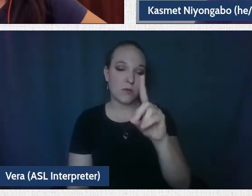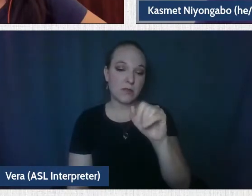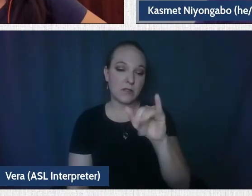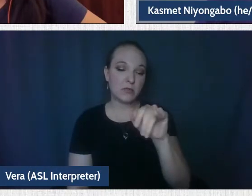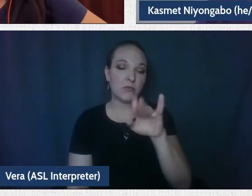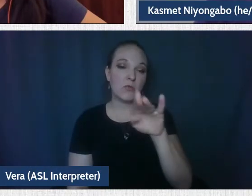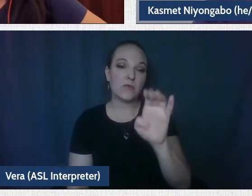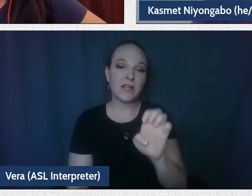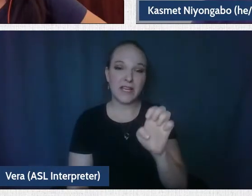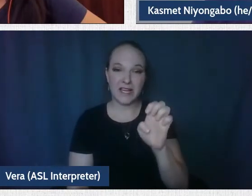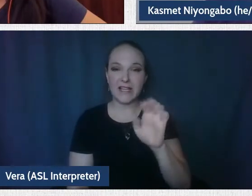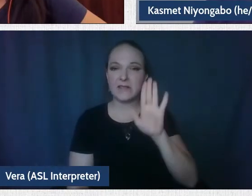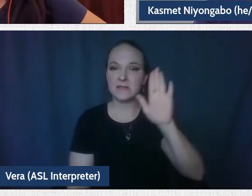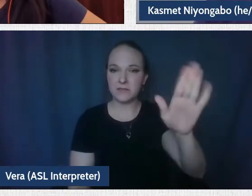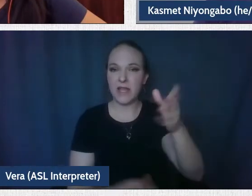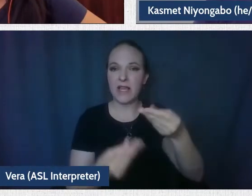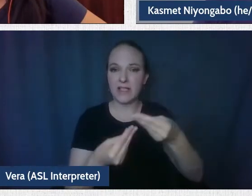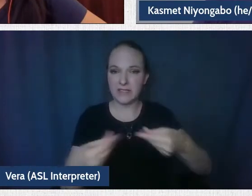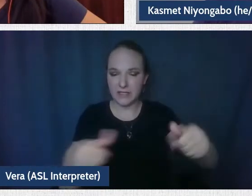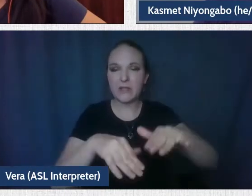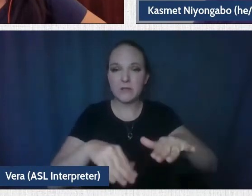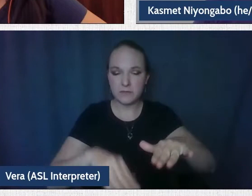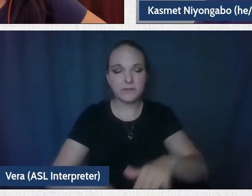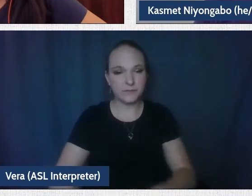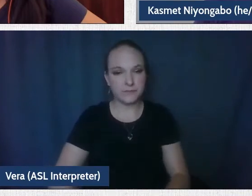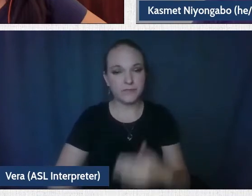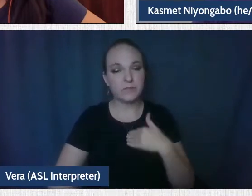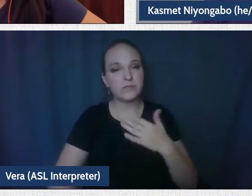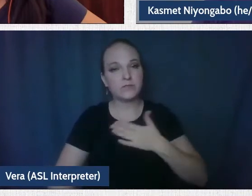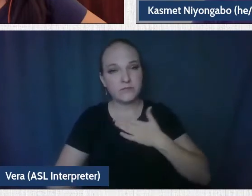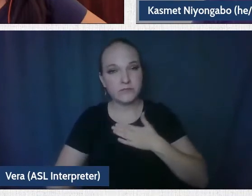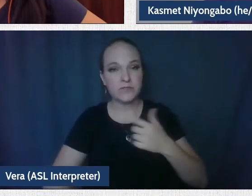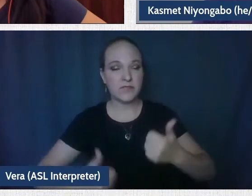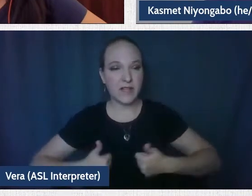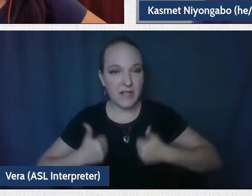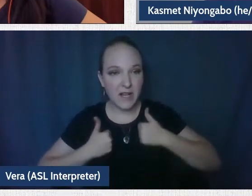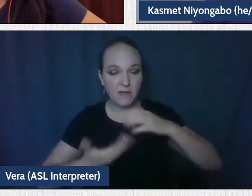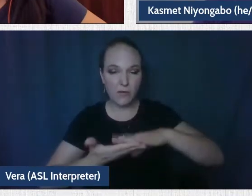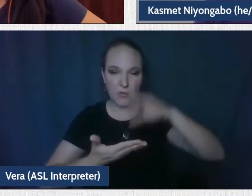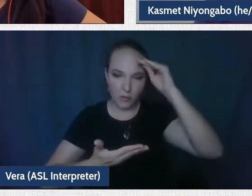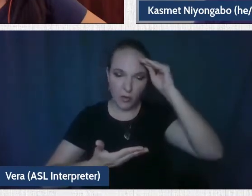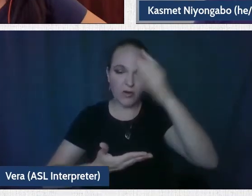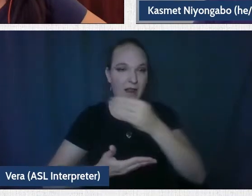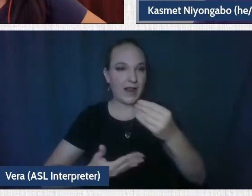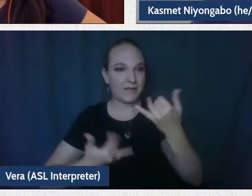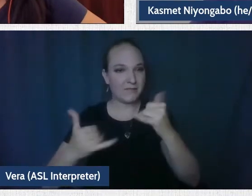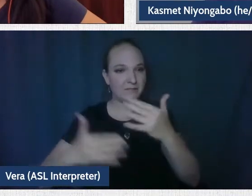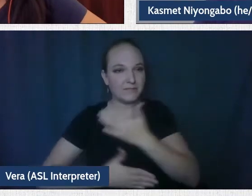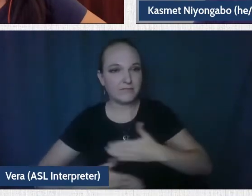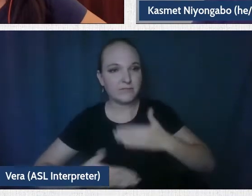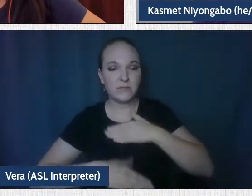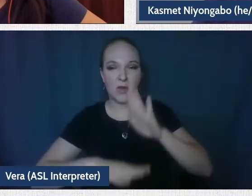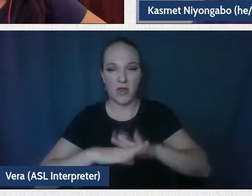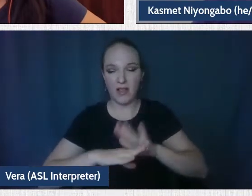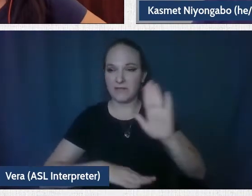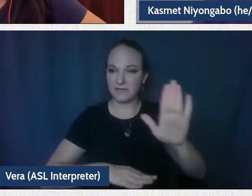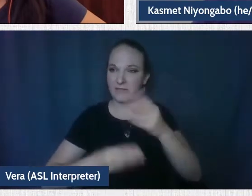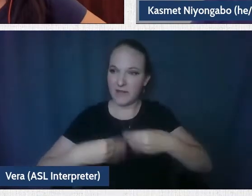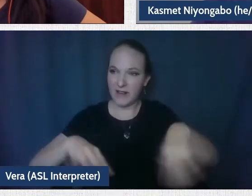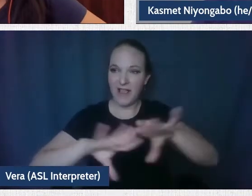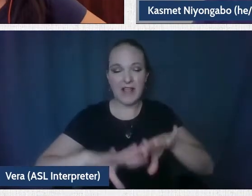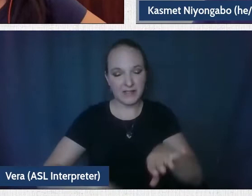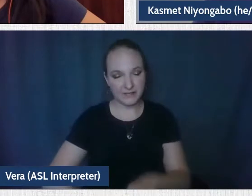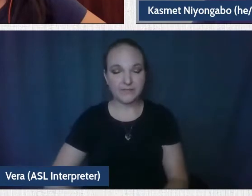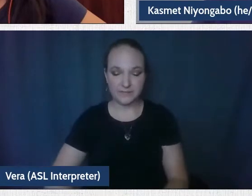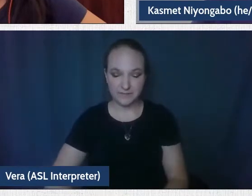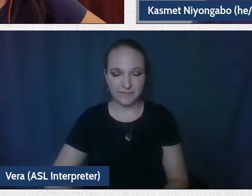We're grateful to be able to live, learn, and play on these lands. I'd also like to mention that the Queen's